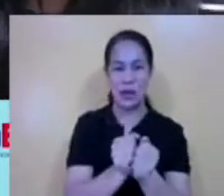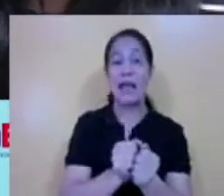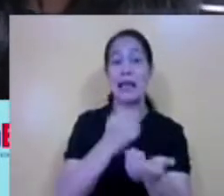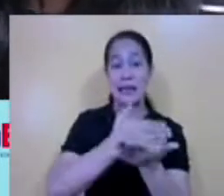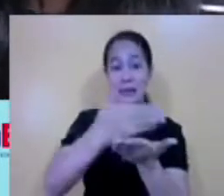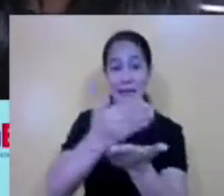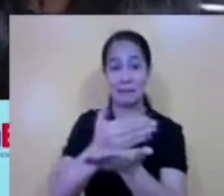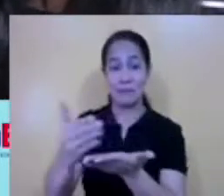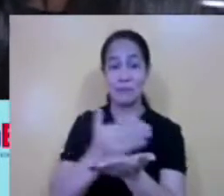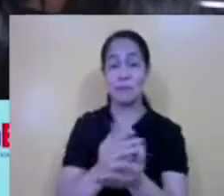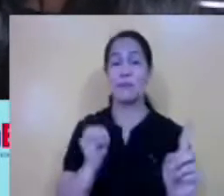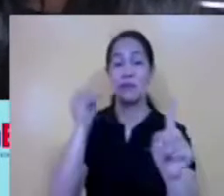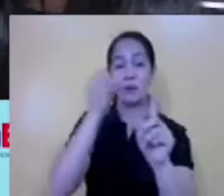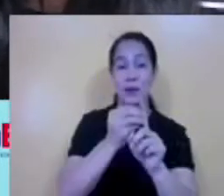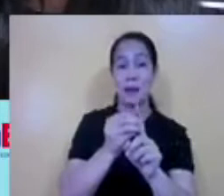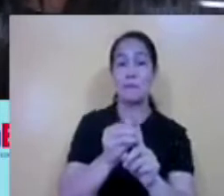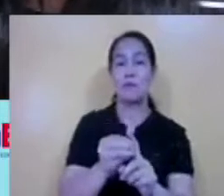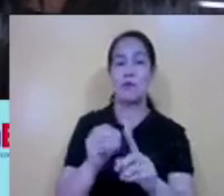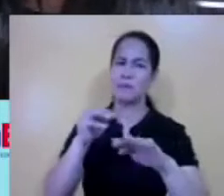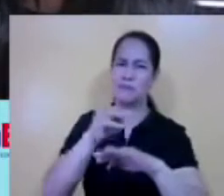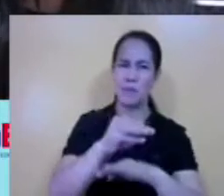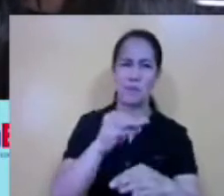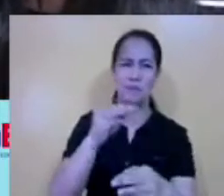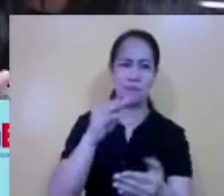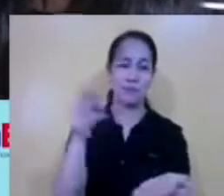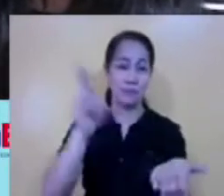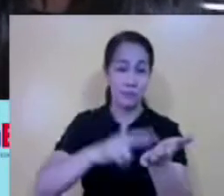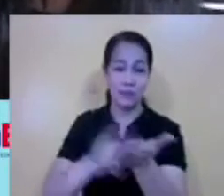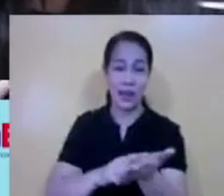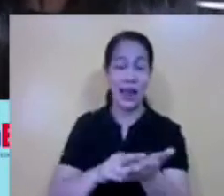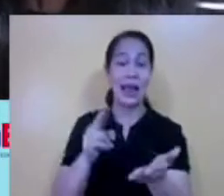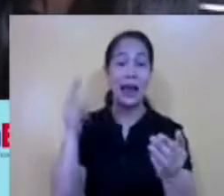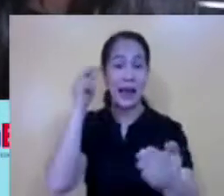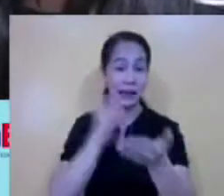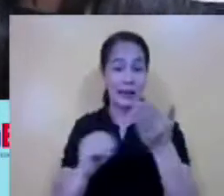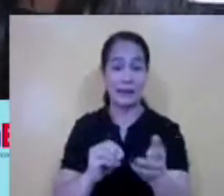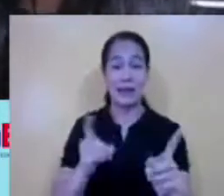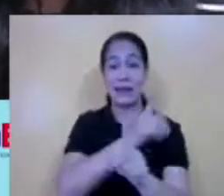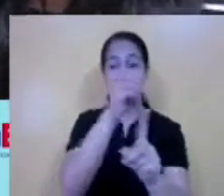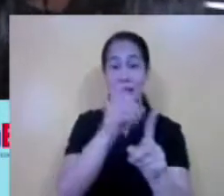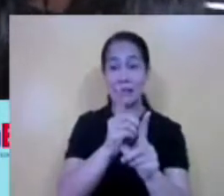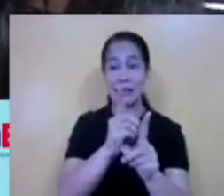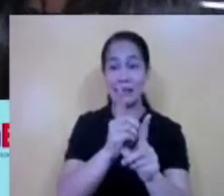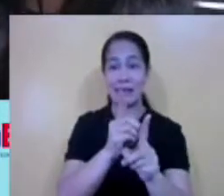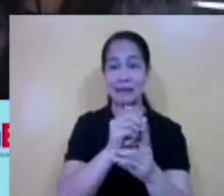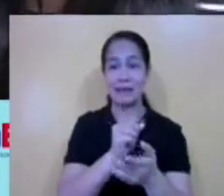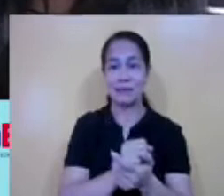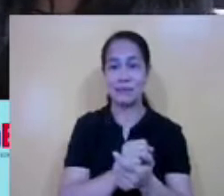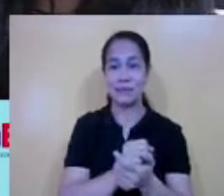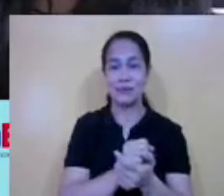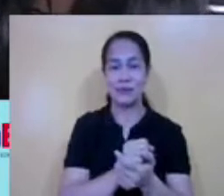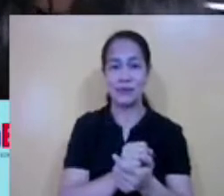through this memo signed by Yusek Cabral, dated Feb 15, 2022, on your screen, you